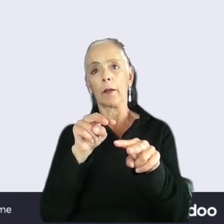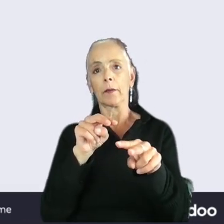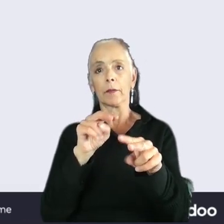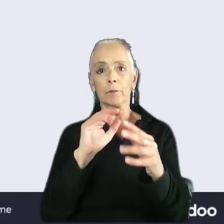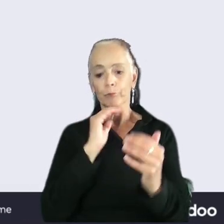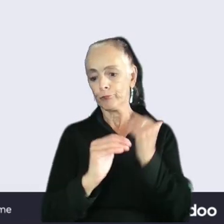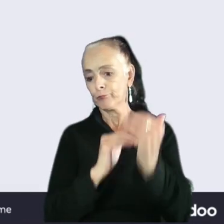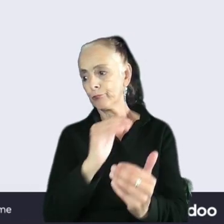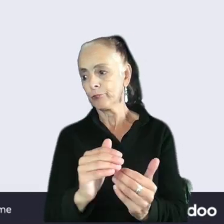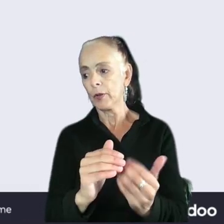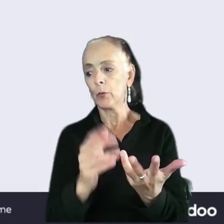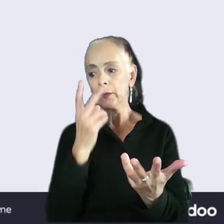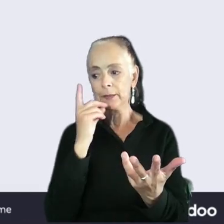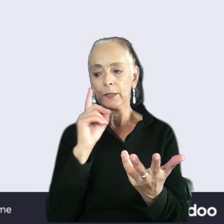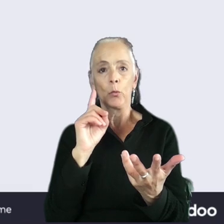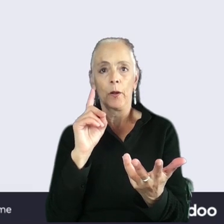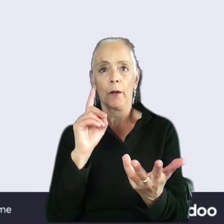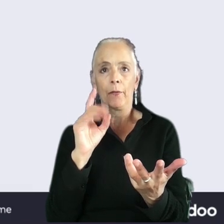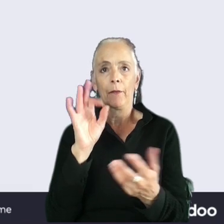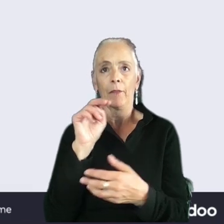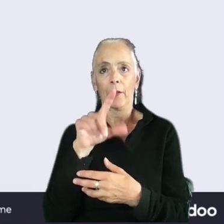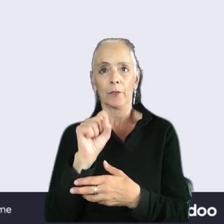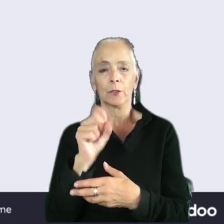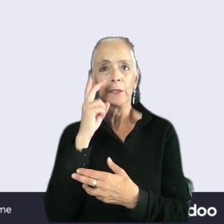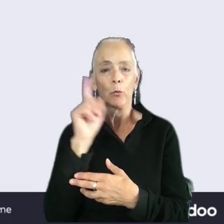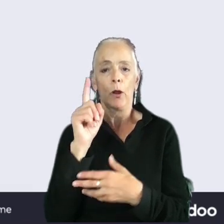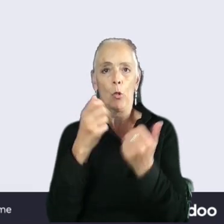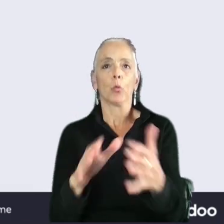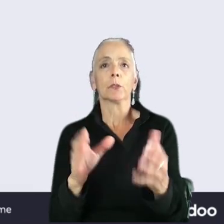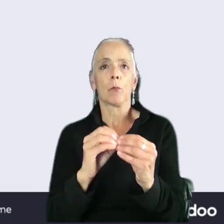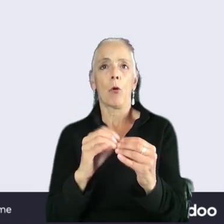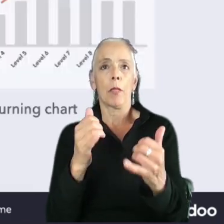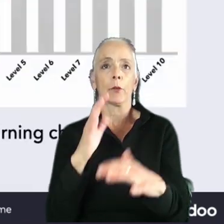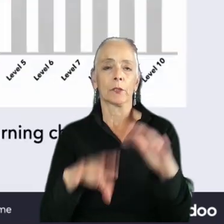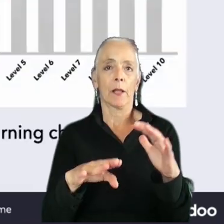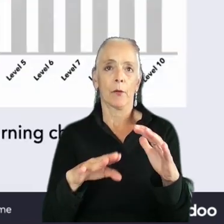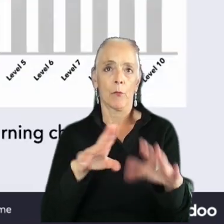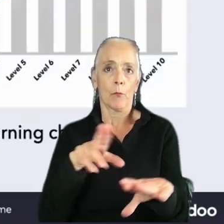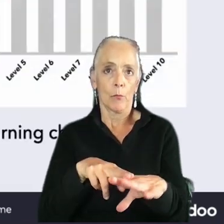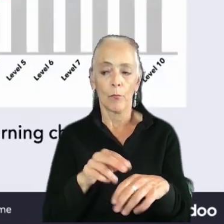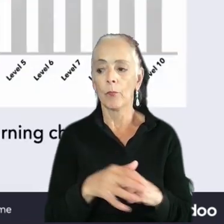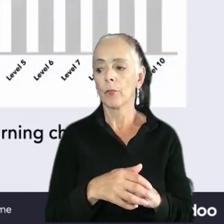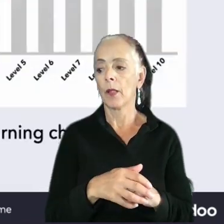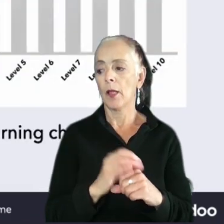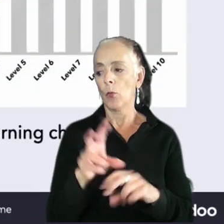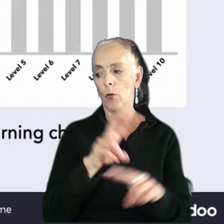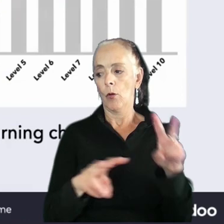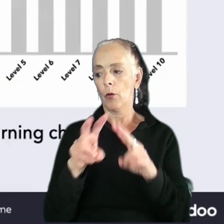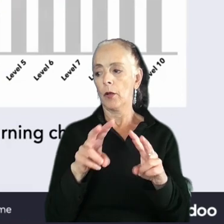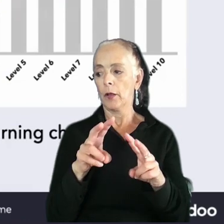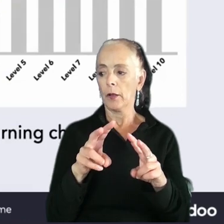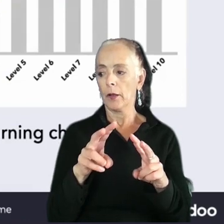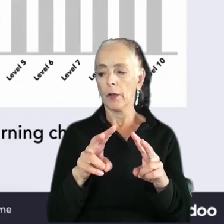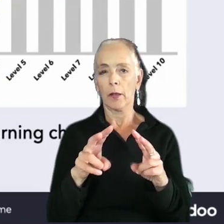could easily see the steps where we were losing more players than usual. And of course, we were looking at the moments,